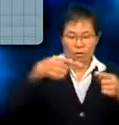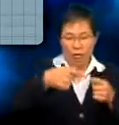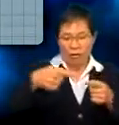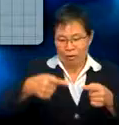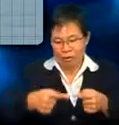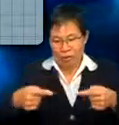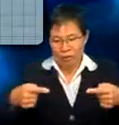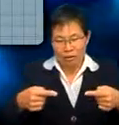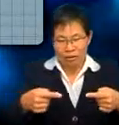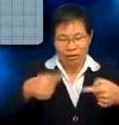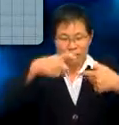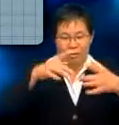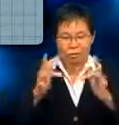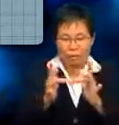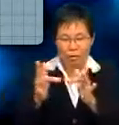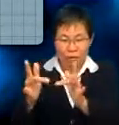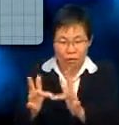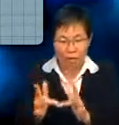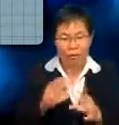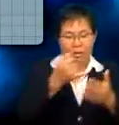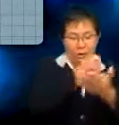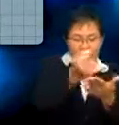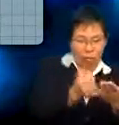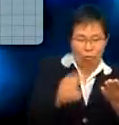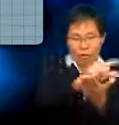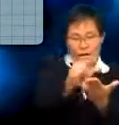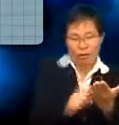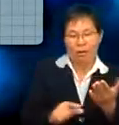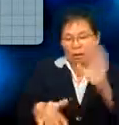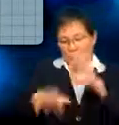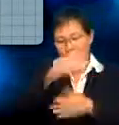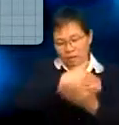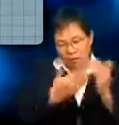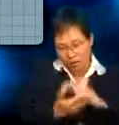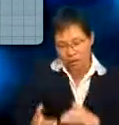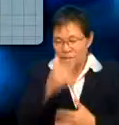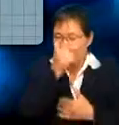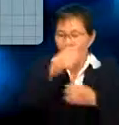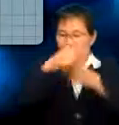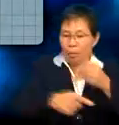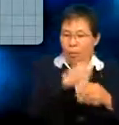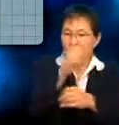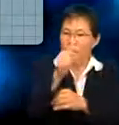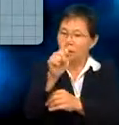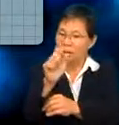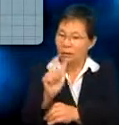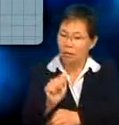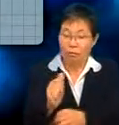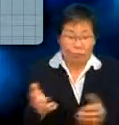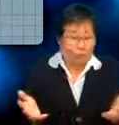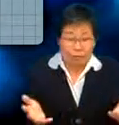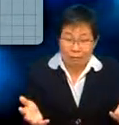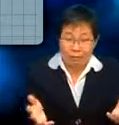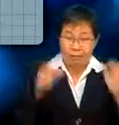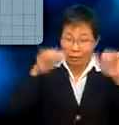draw a line graph to see if we can find something interesting about the data. Well,